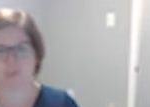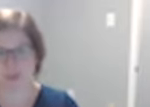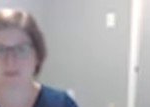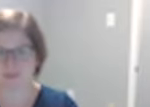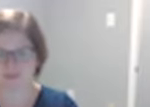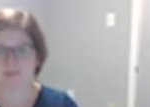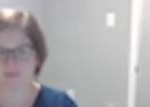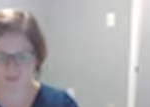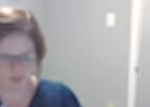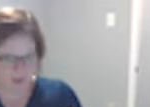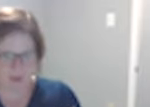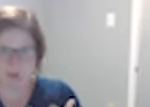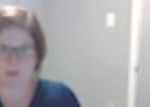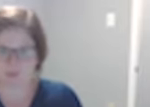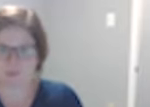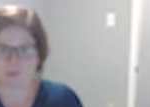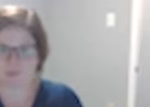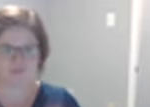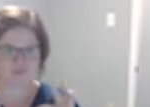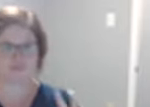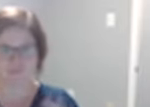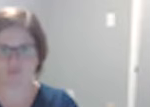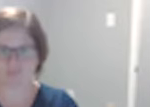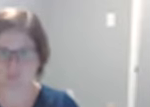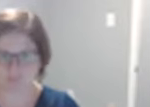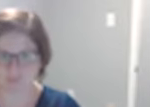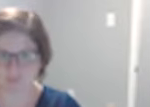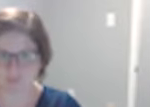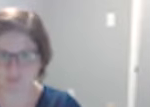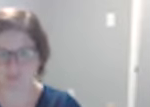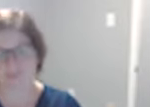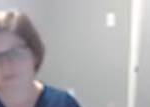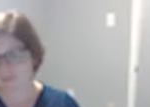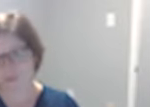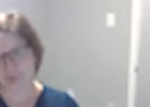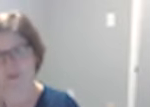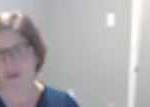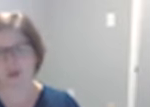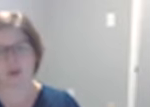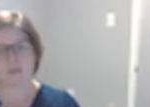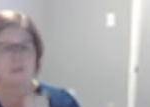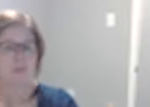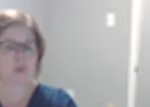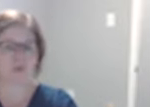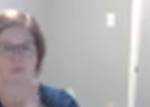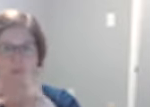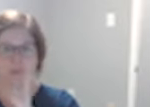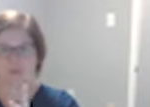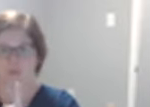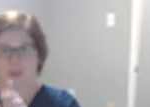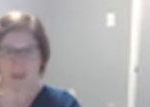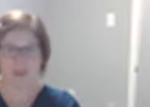you are right now is the first. So you know what? Most of the astronauts I've met, they